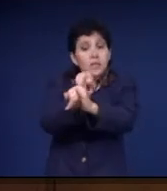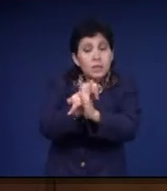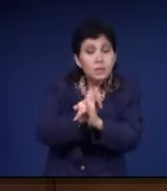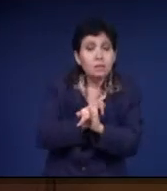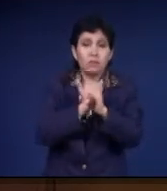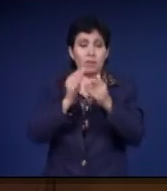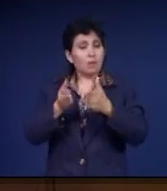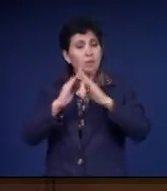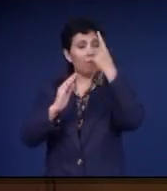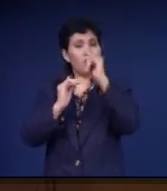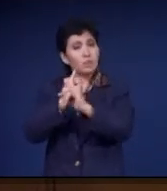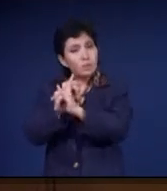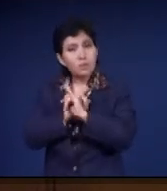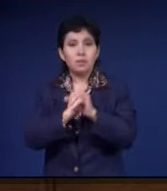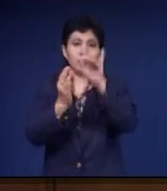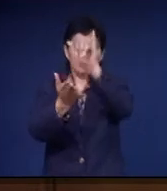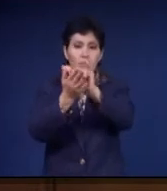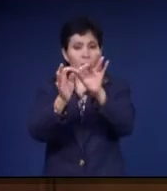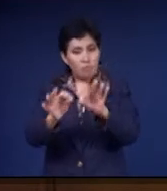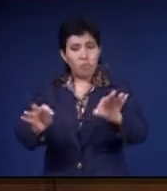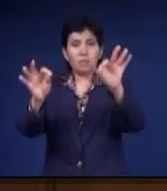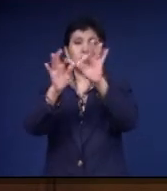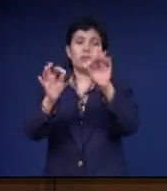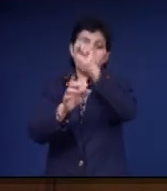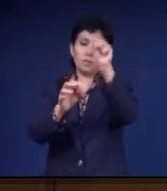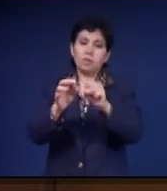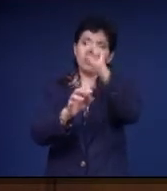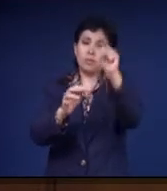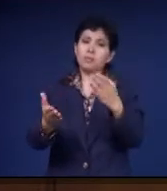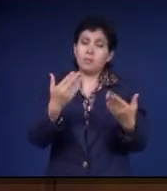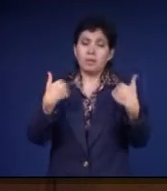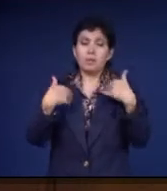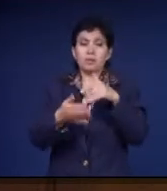You have to be professional and keep all these questionnaire inside your drawers.